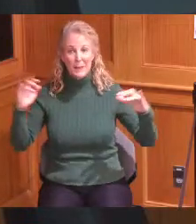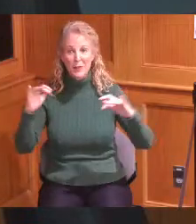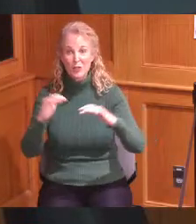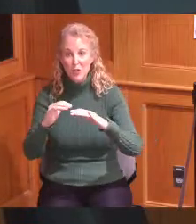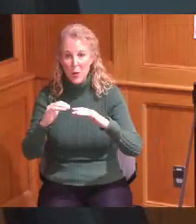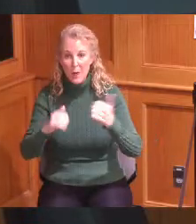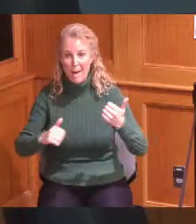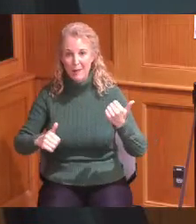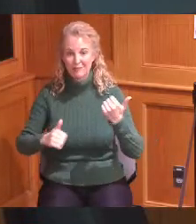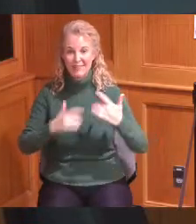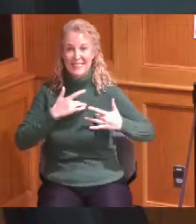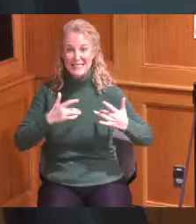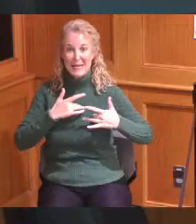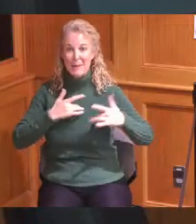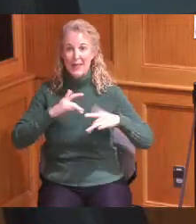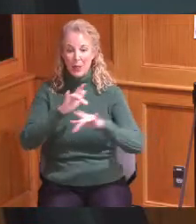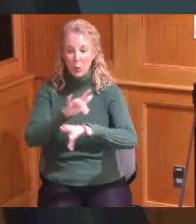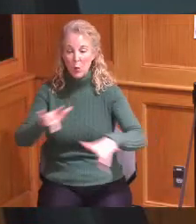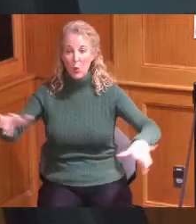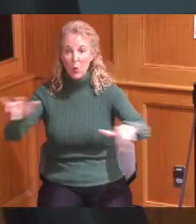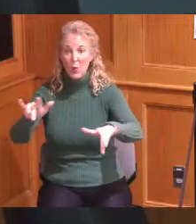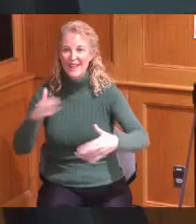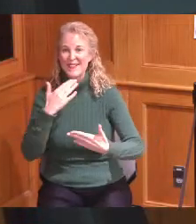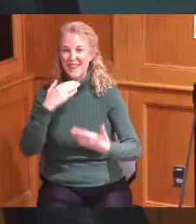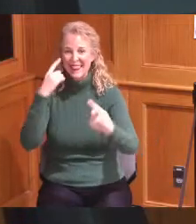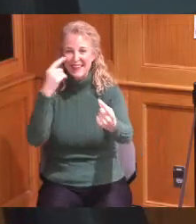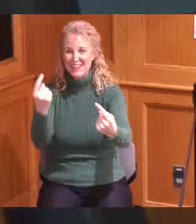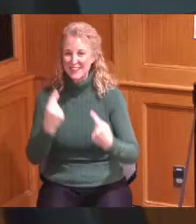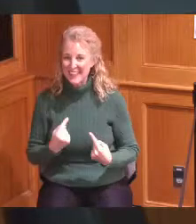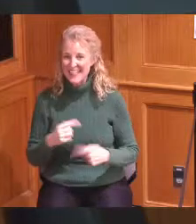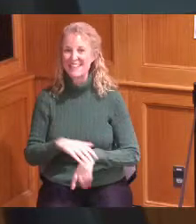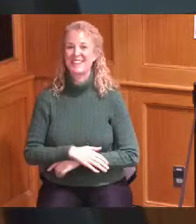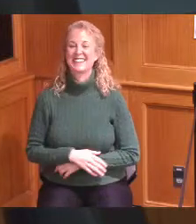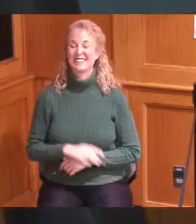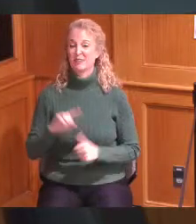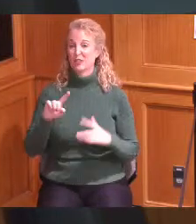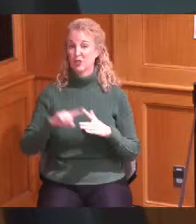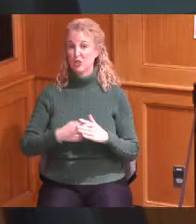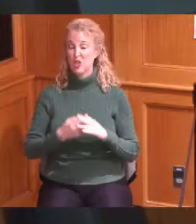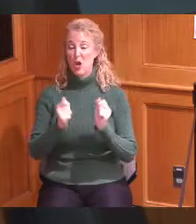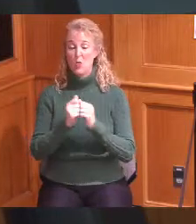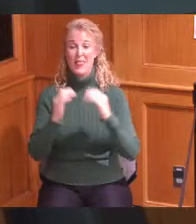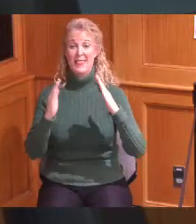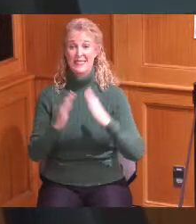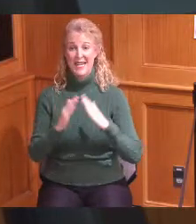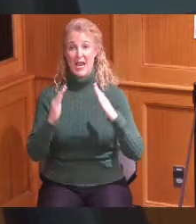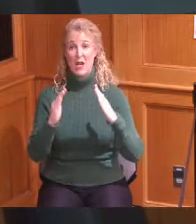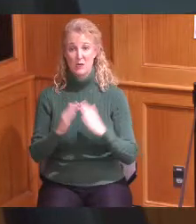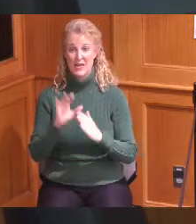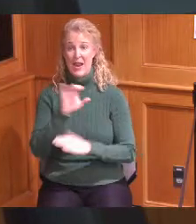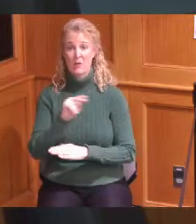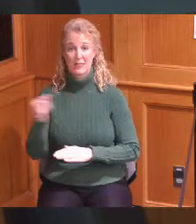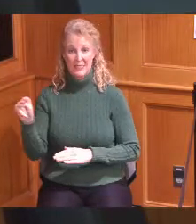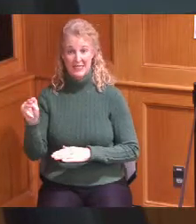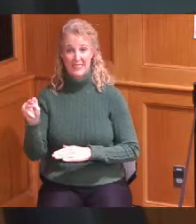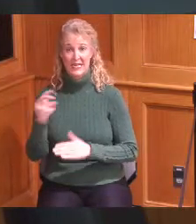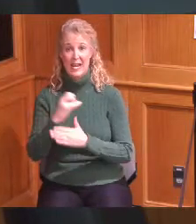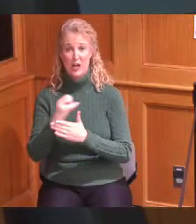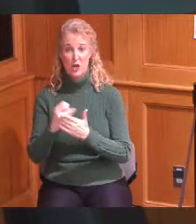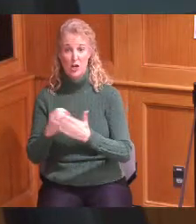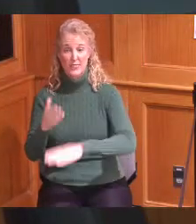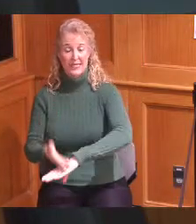people to come to our meetings. So thank you all for being here. We appreciate it. We're going to do the Downtown Cincinnati Improvement District presentation